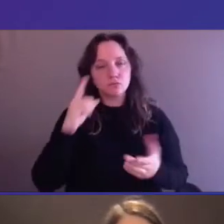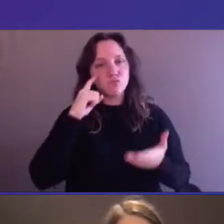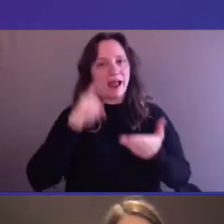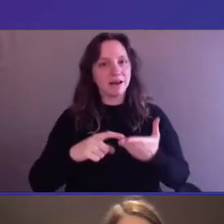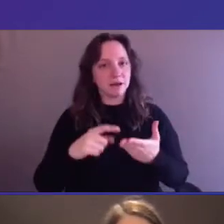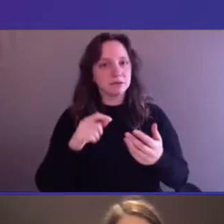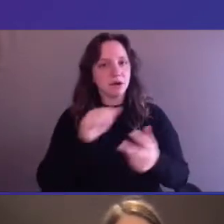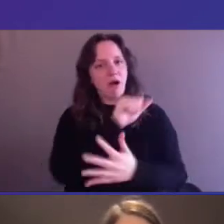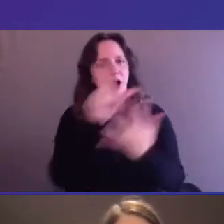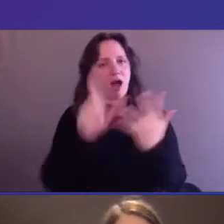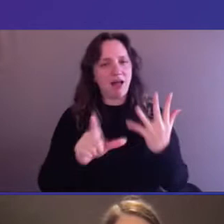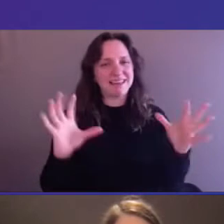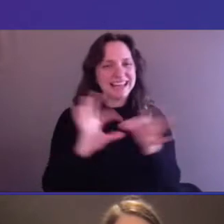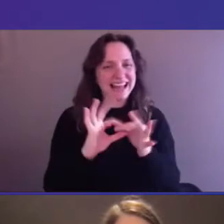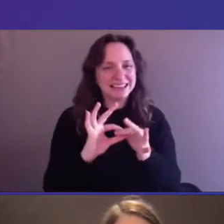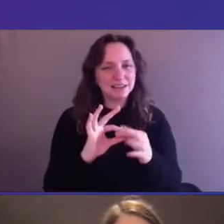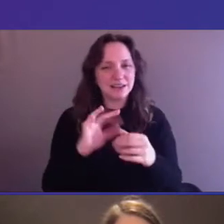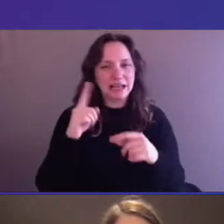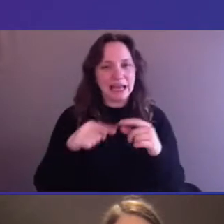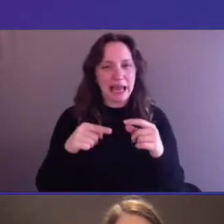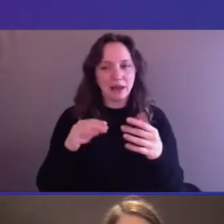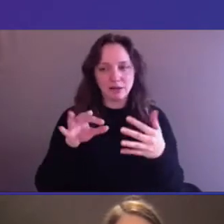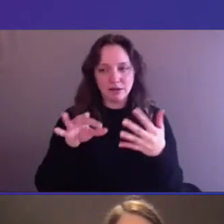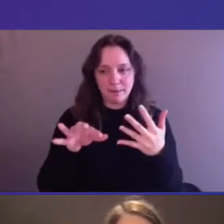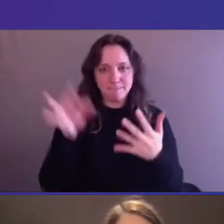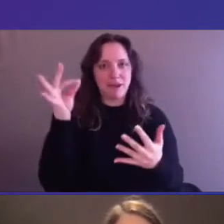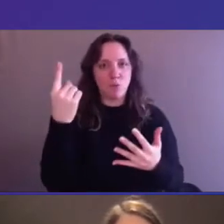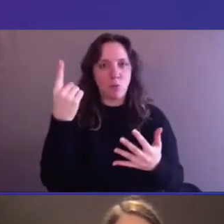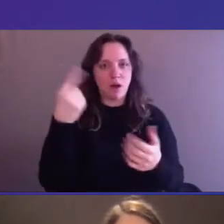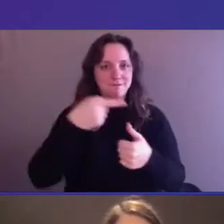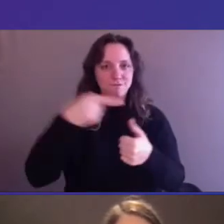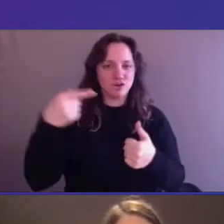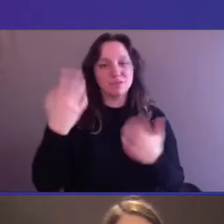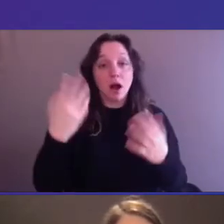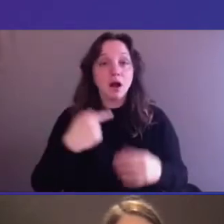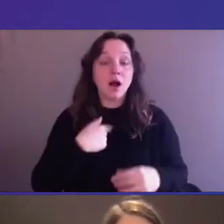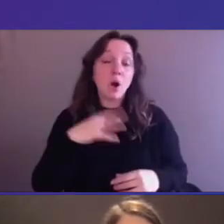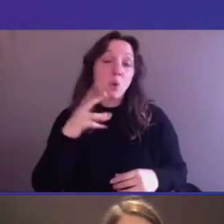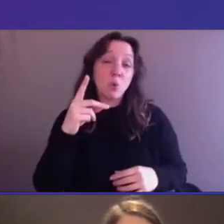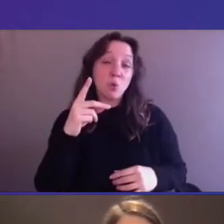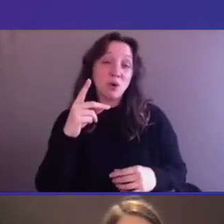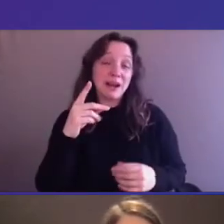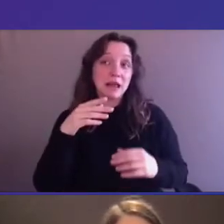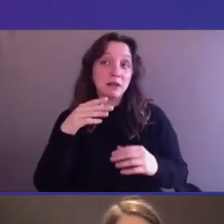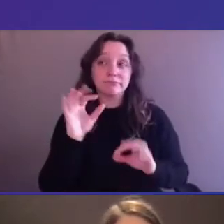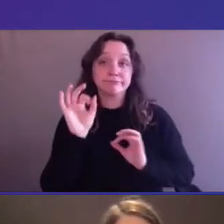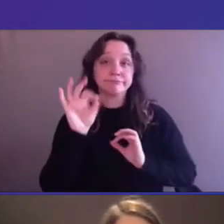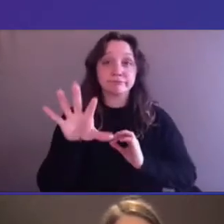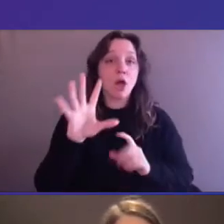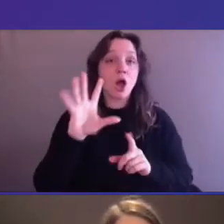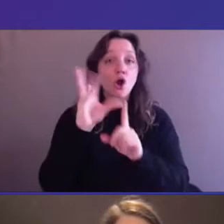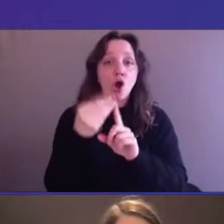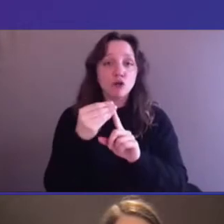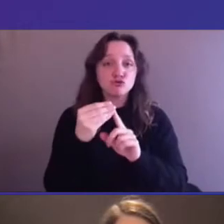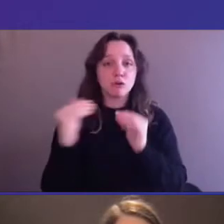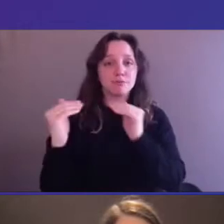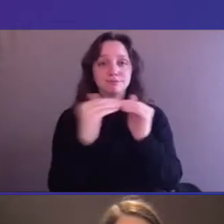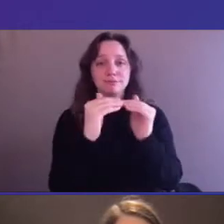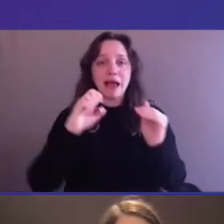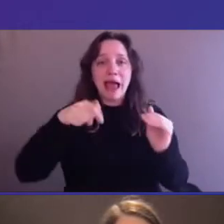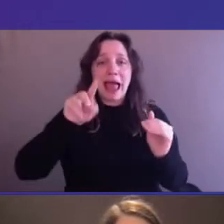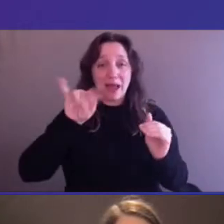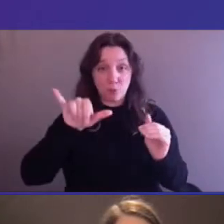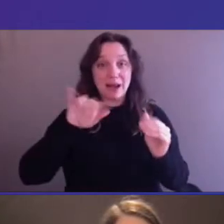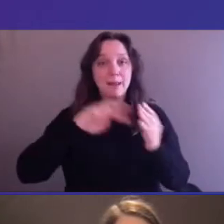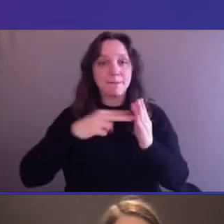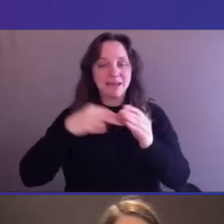everything. So I would say cultural equity, and within that framework, equity for